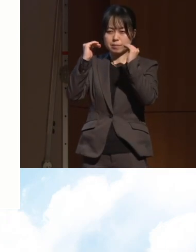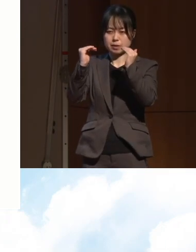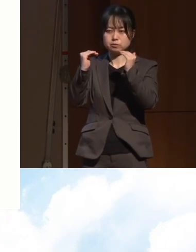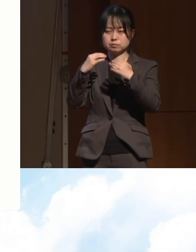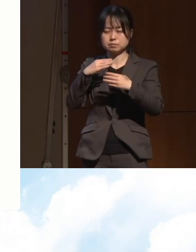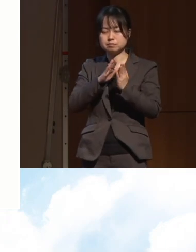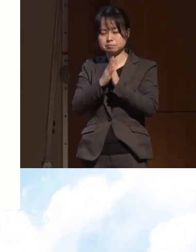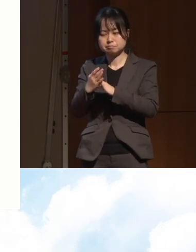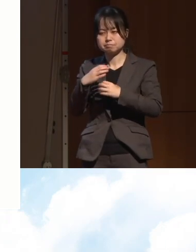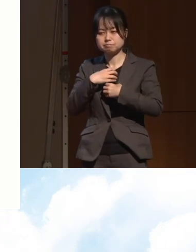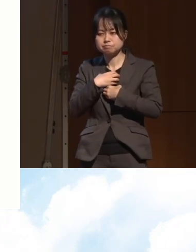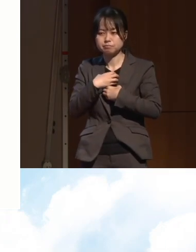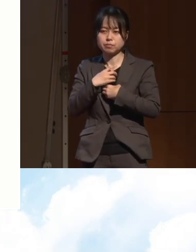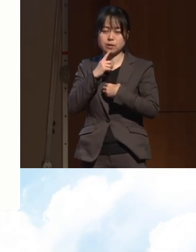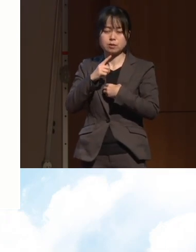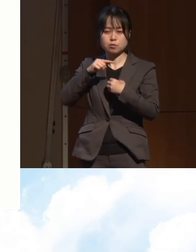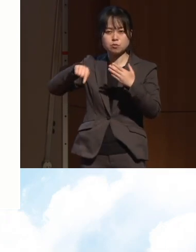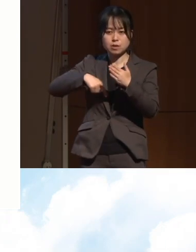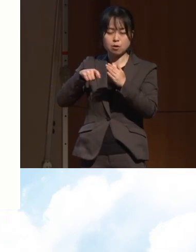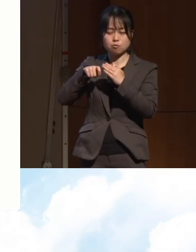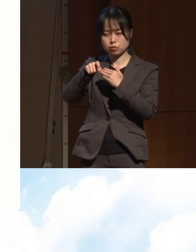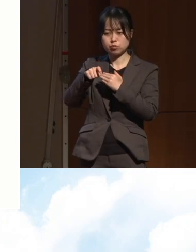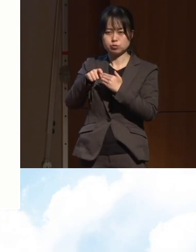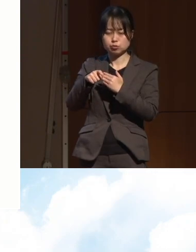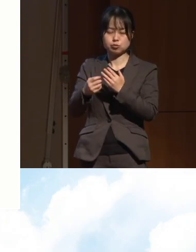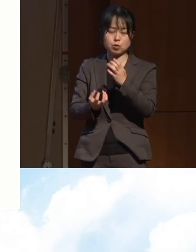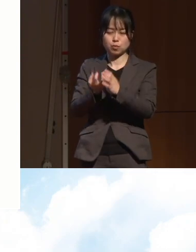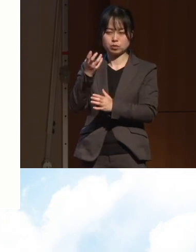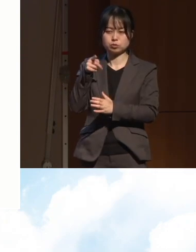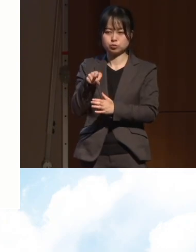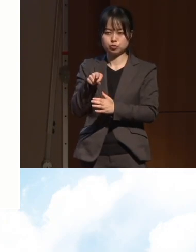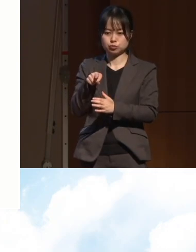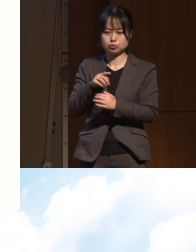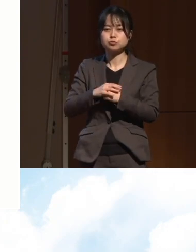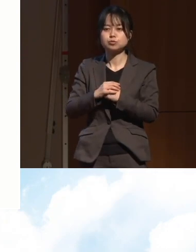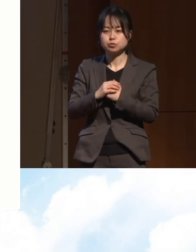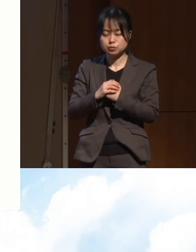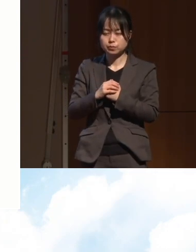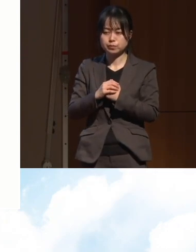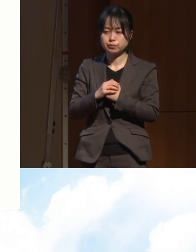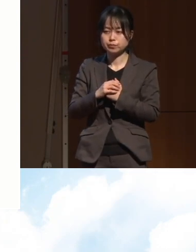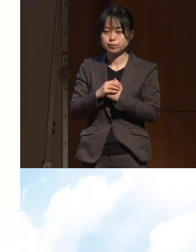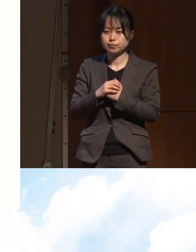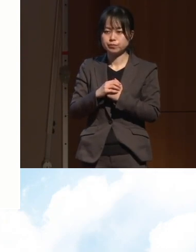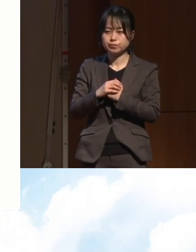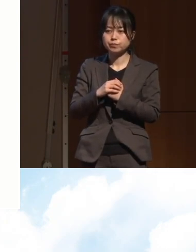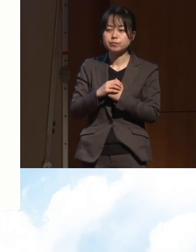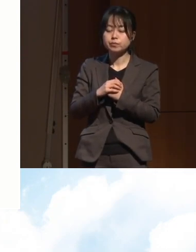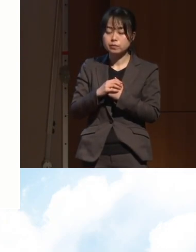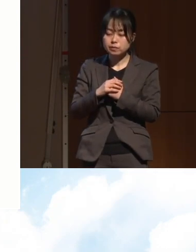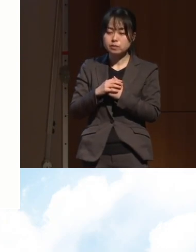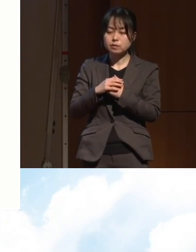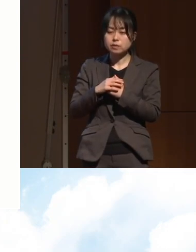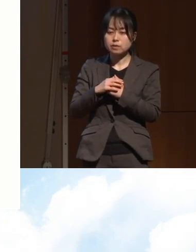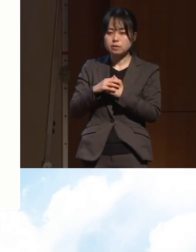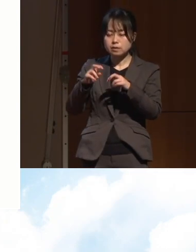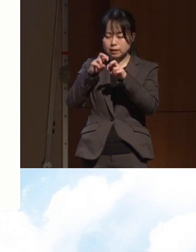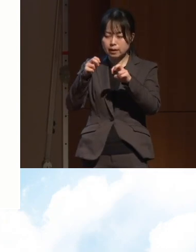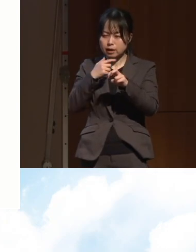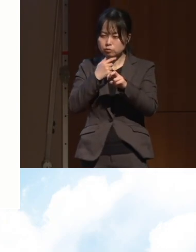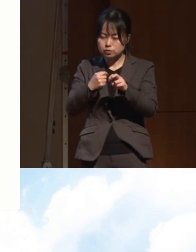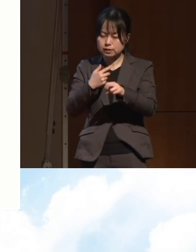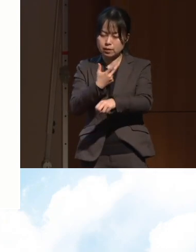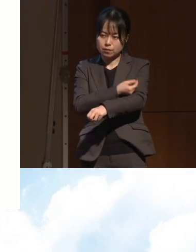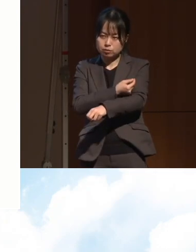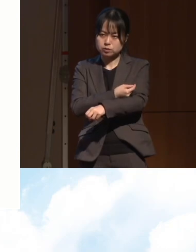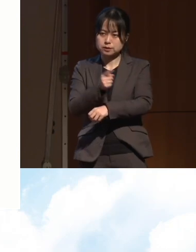By taking the prototype pathogen approach, effectively, you would be seeking to develop a vaccine design or set of designs,